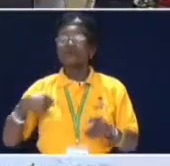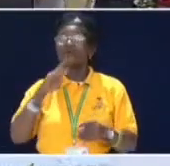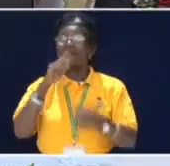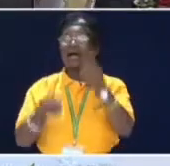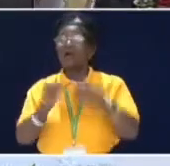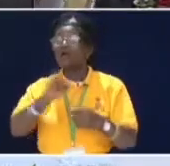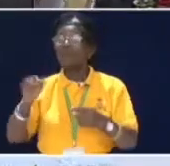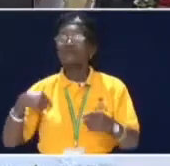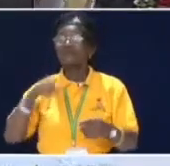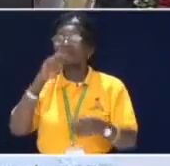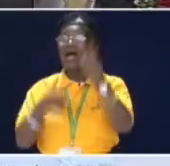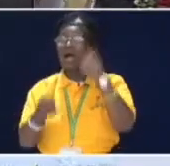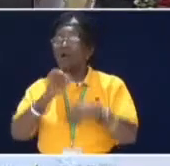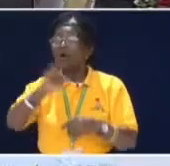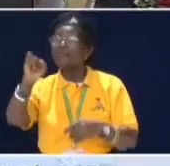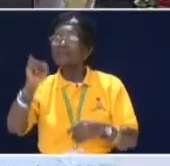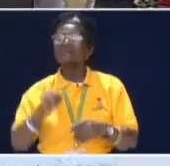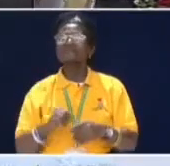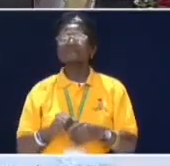We are coming.